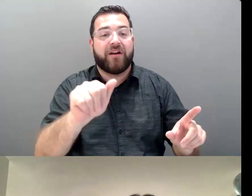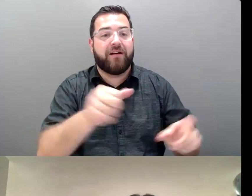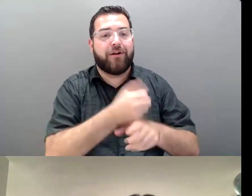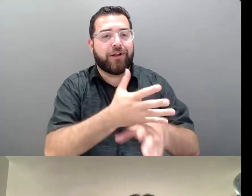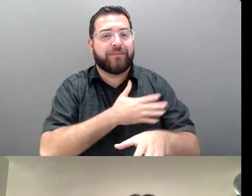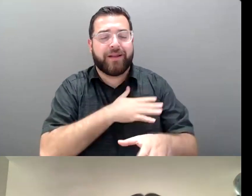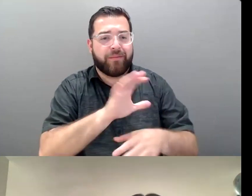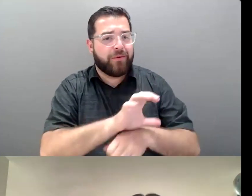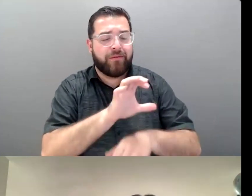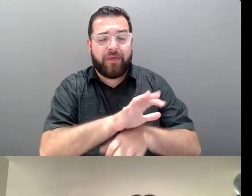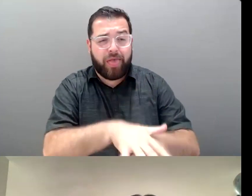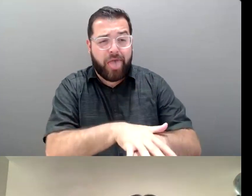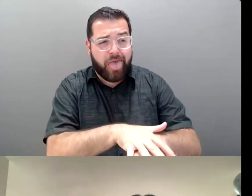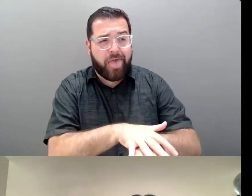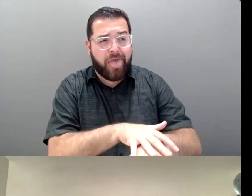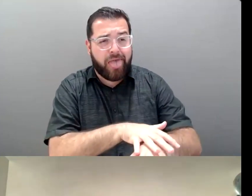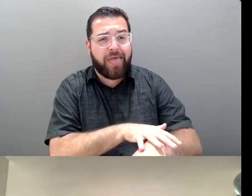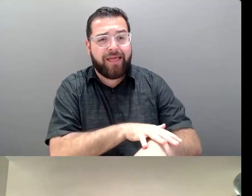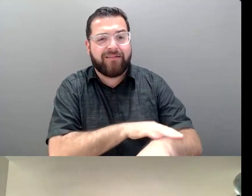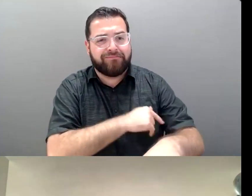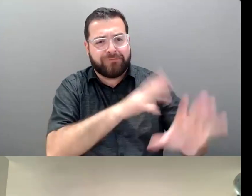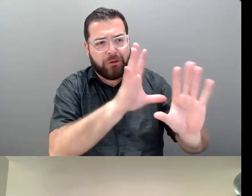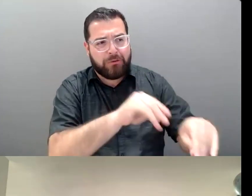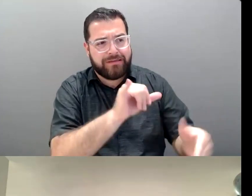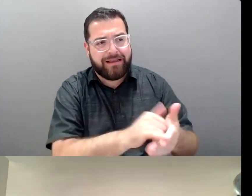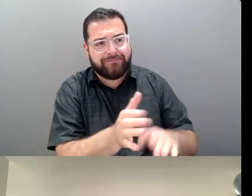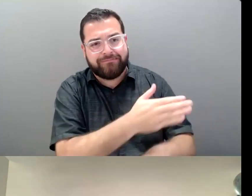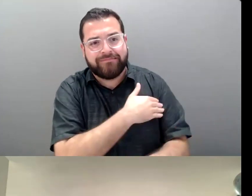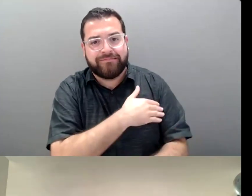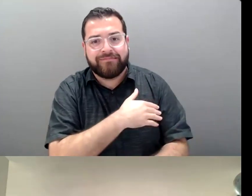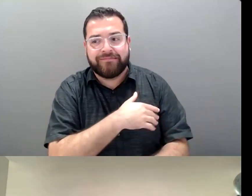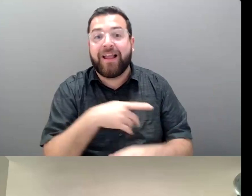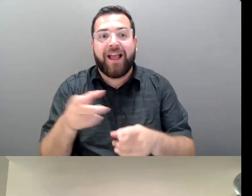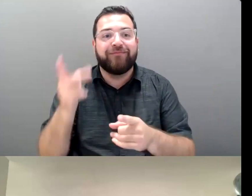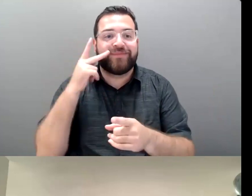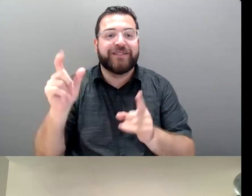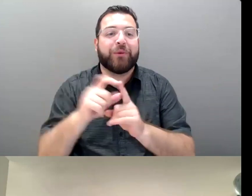Okay. Yay, we do have more. Let me try that share again.